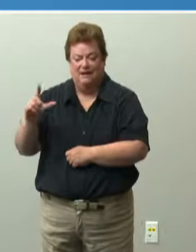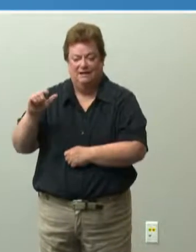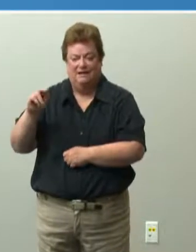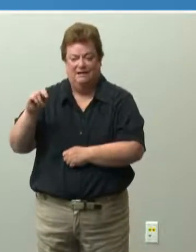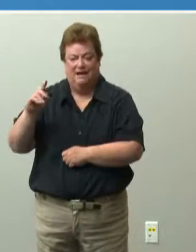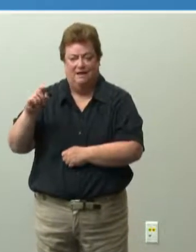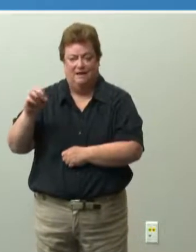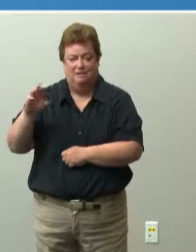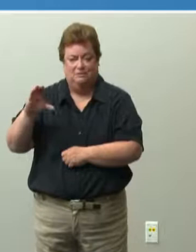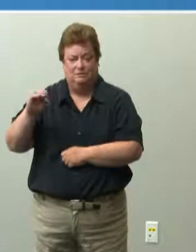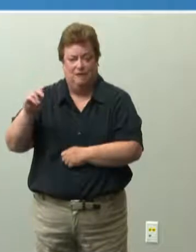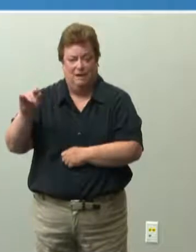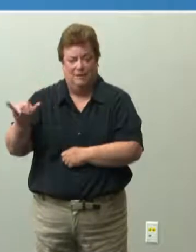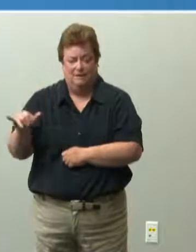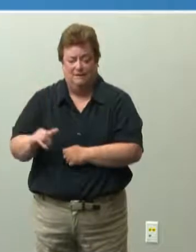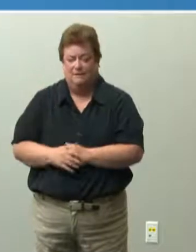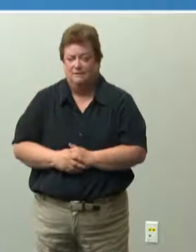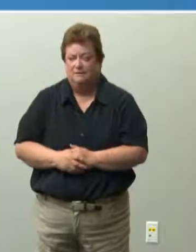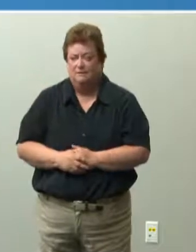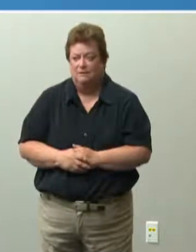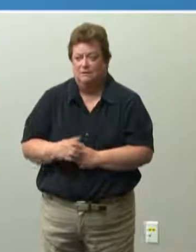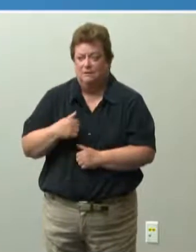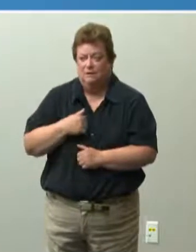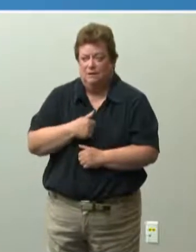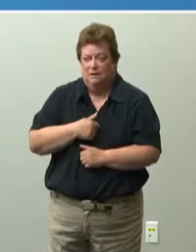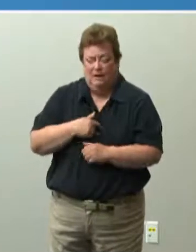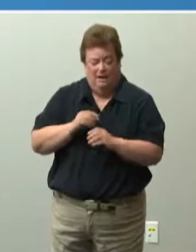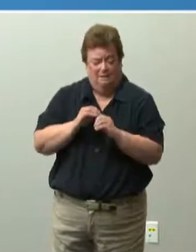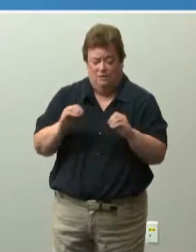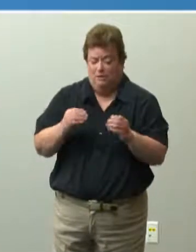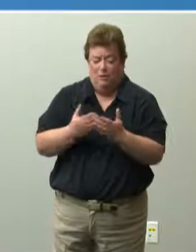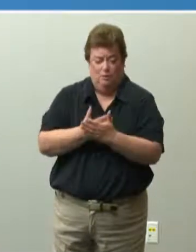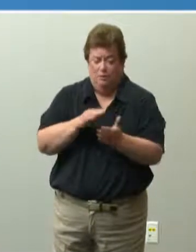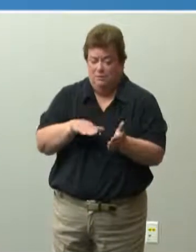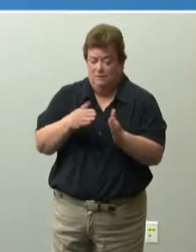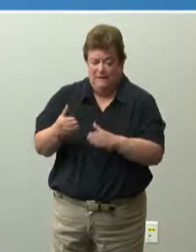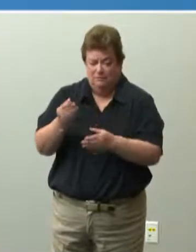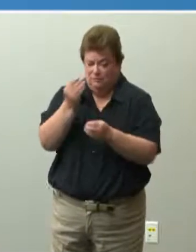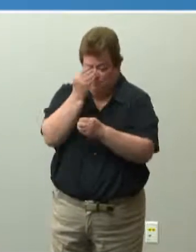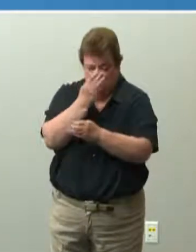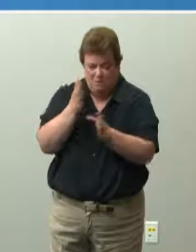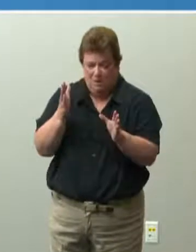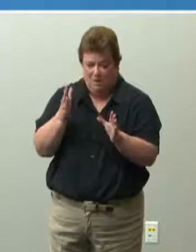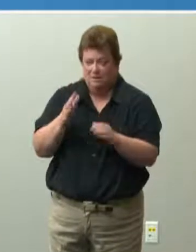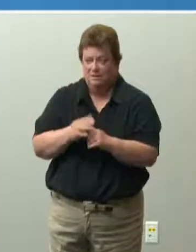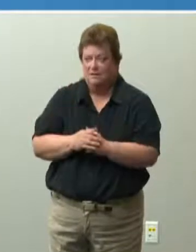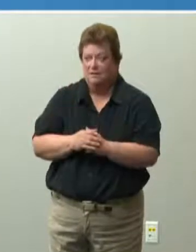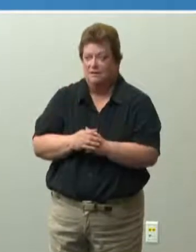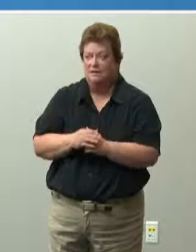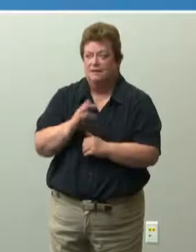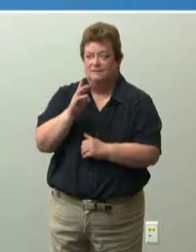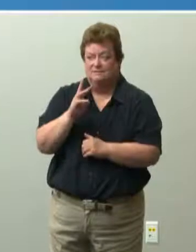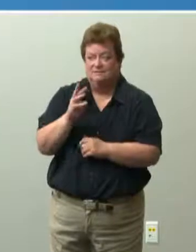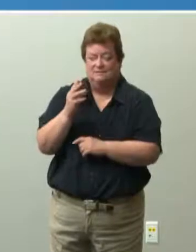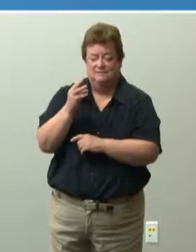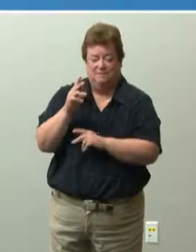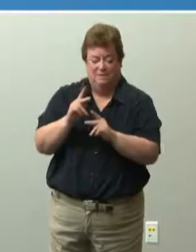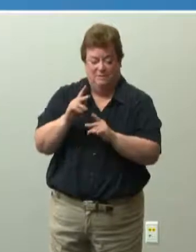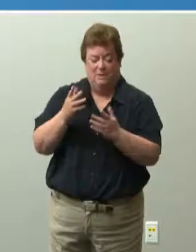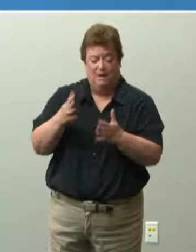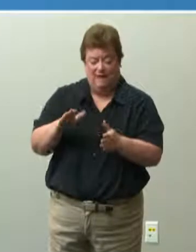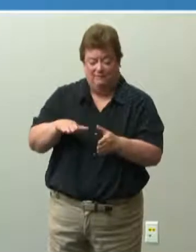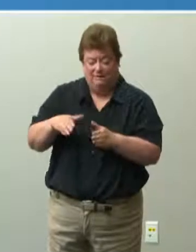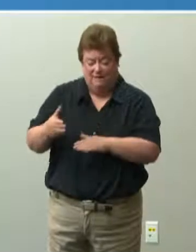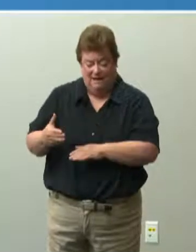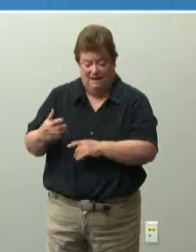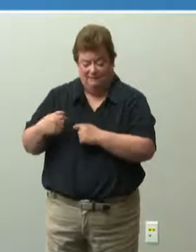County. We have no new deaths to report today. Sadly, 6 people have died from